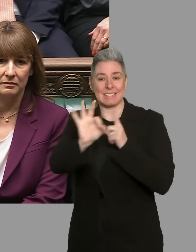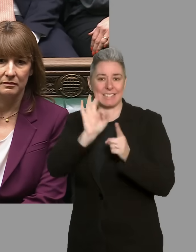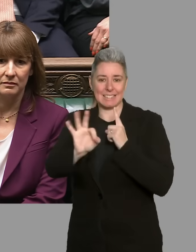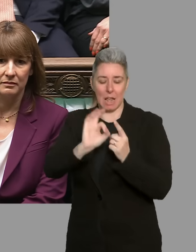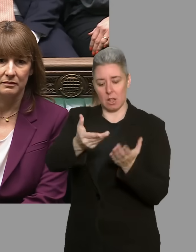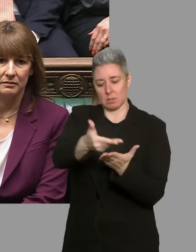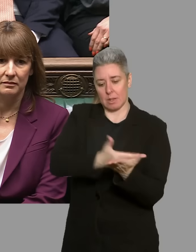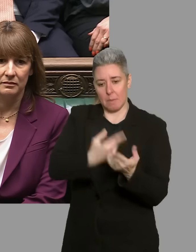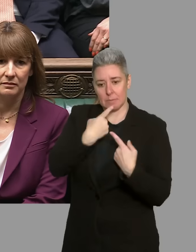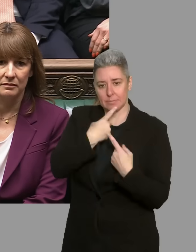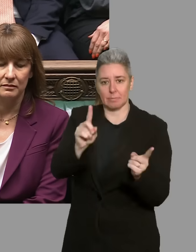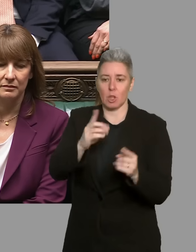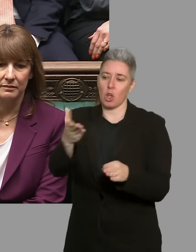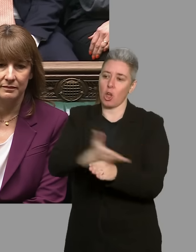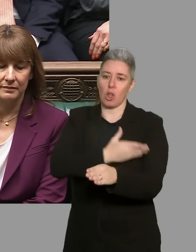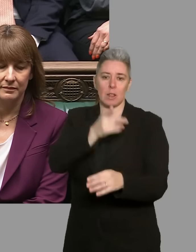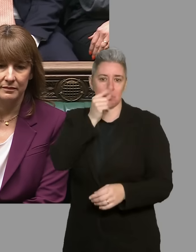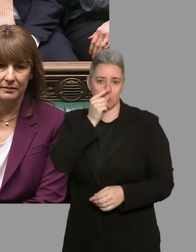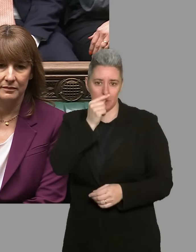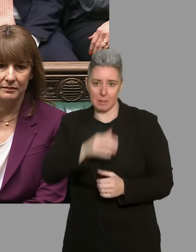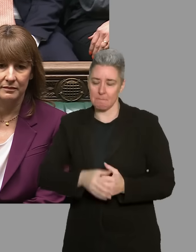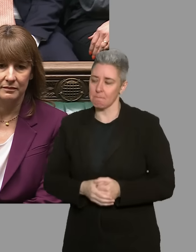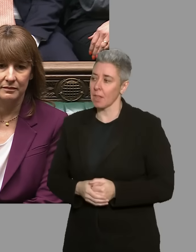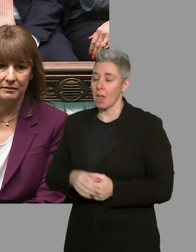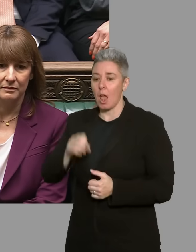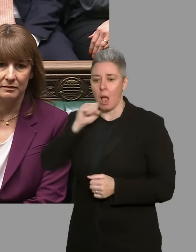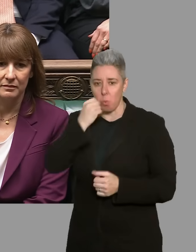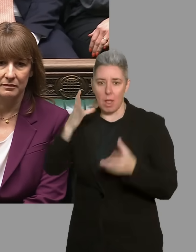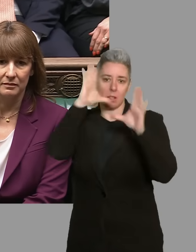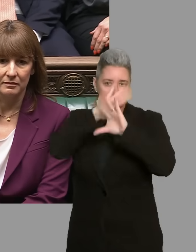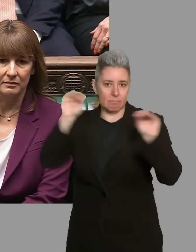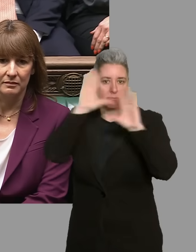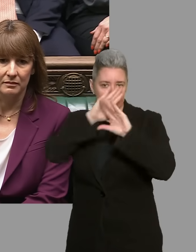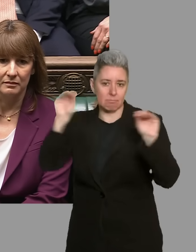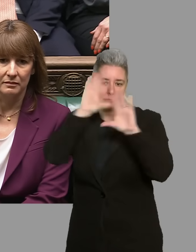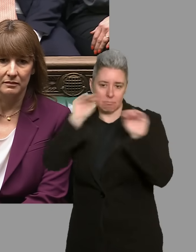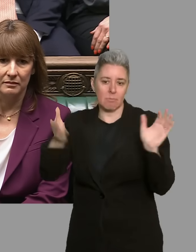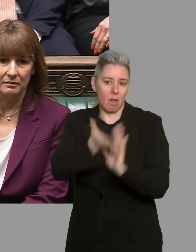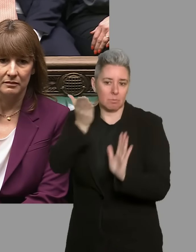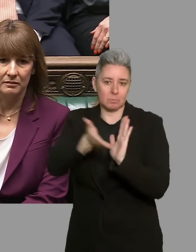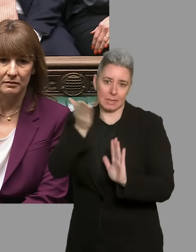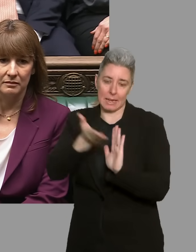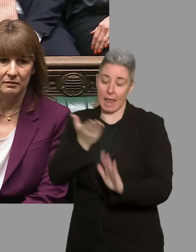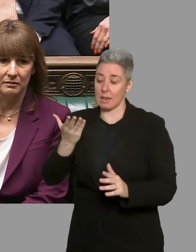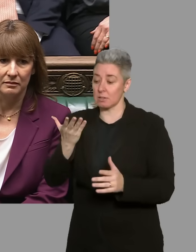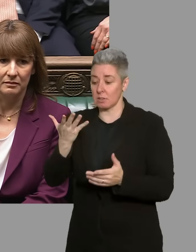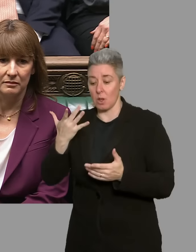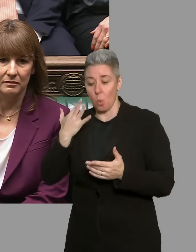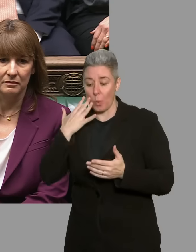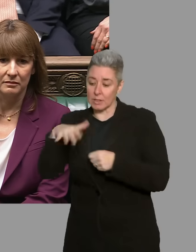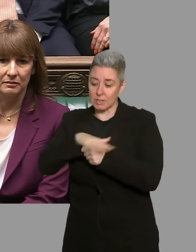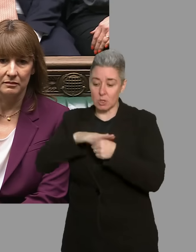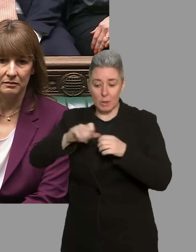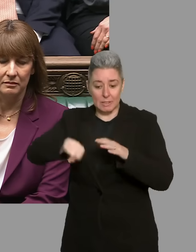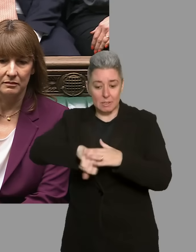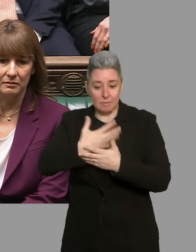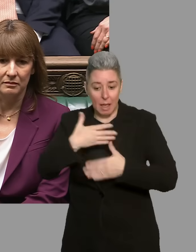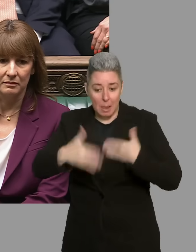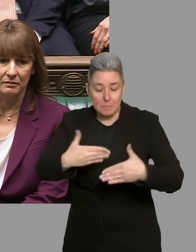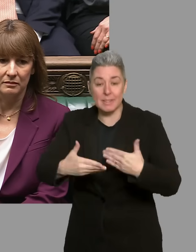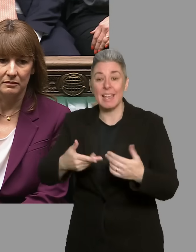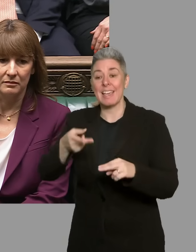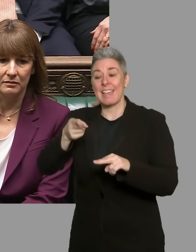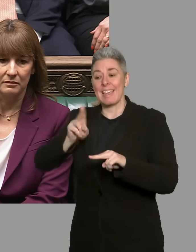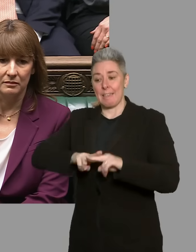House updated as the situation develops, and were troops to be deployed under the declaration signed, I would put that matter